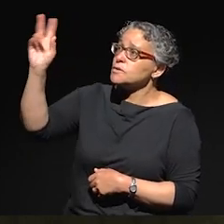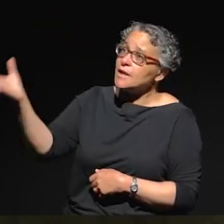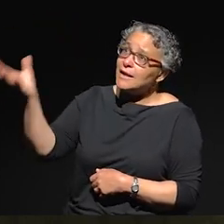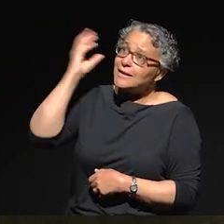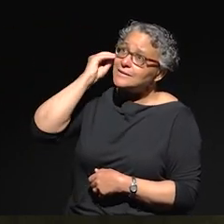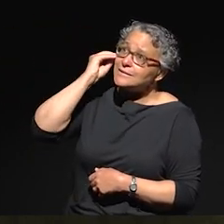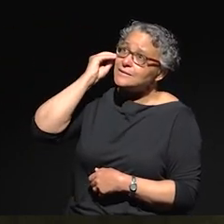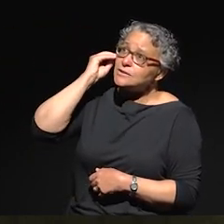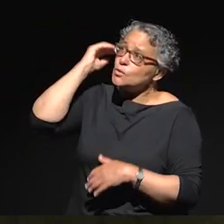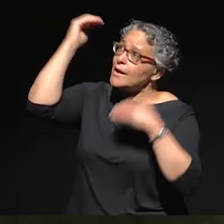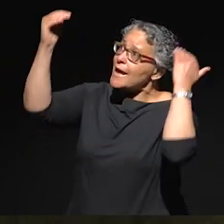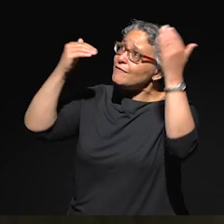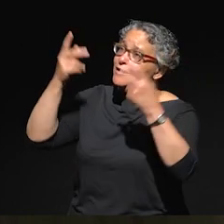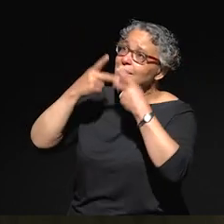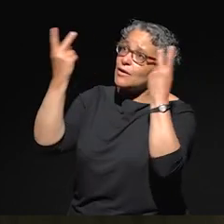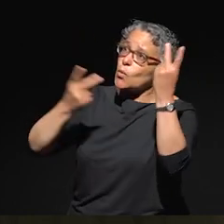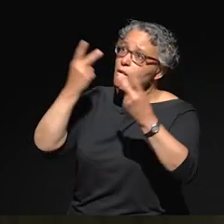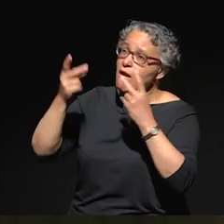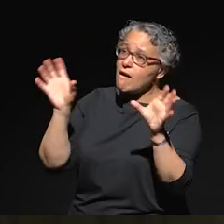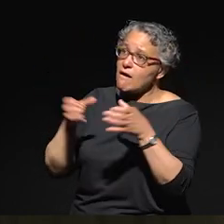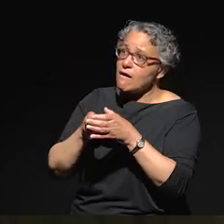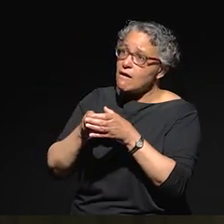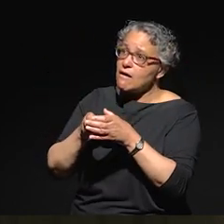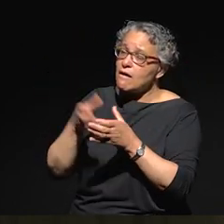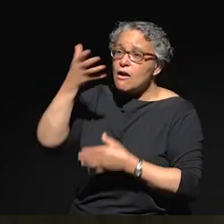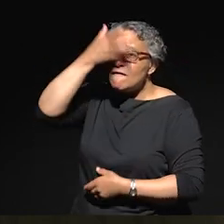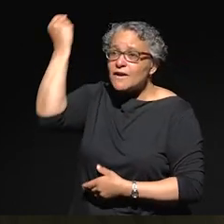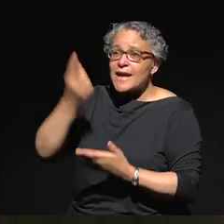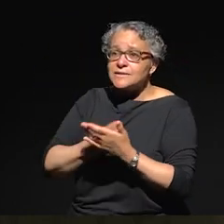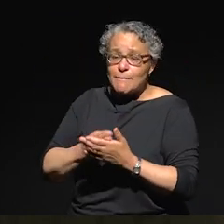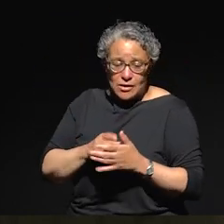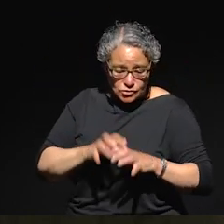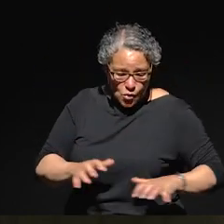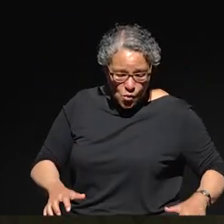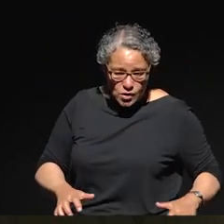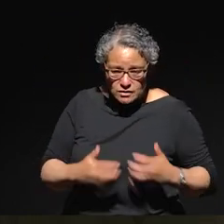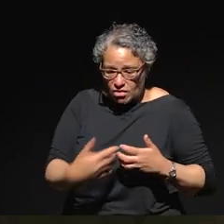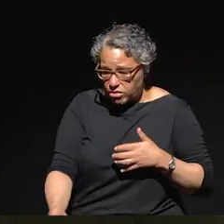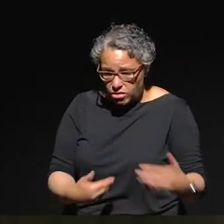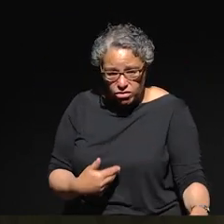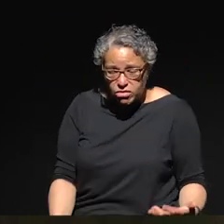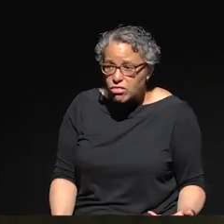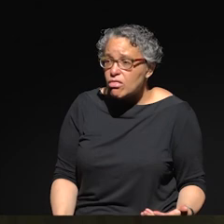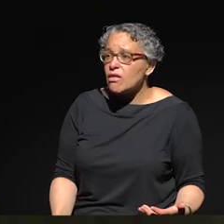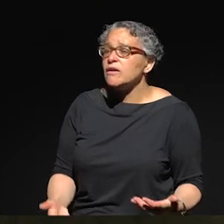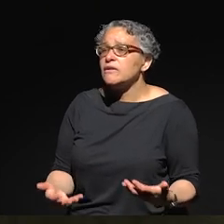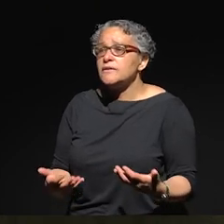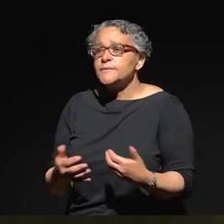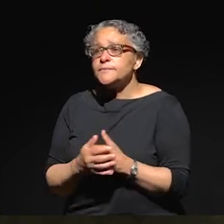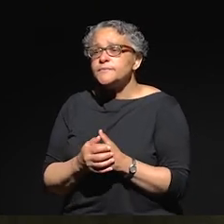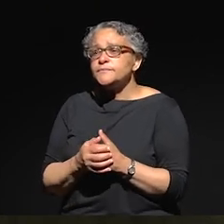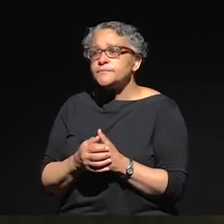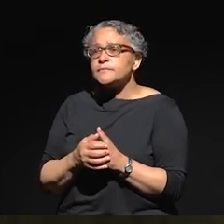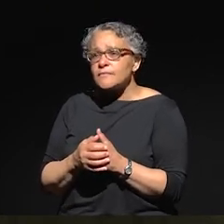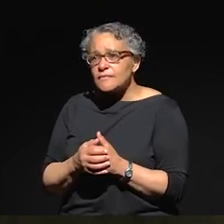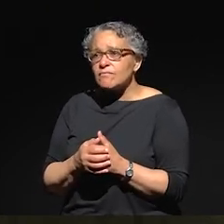choir here. She's forgetting about her organ, which is falling apart. The pipes are falling onto the ground with these other discarded instruments down here.